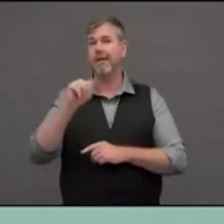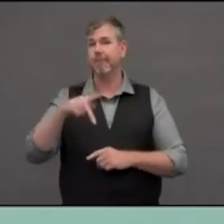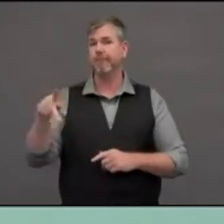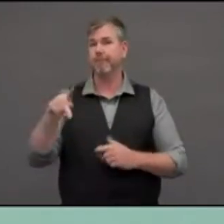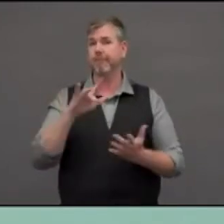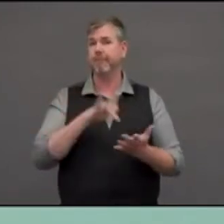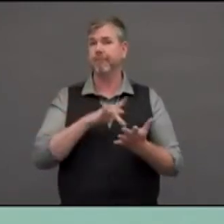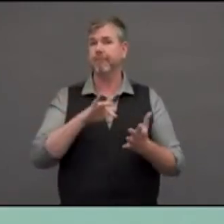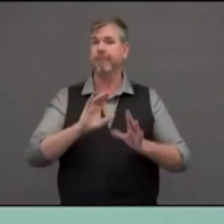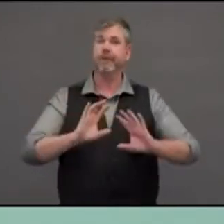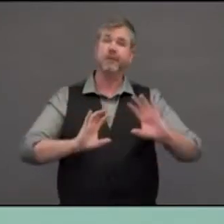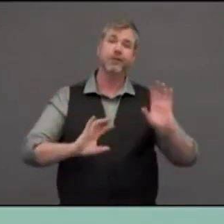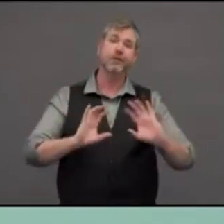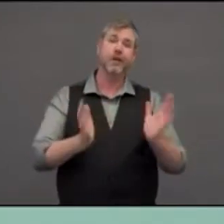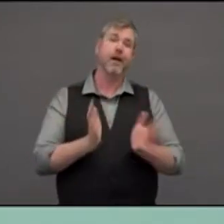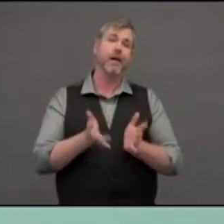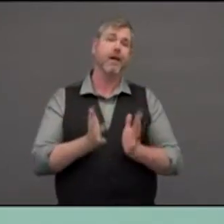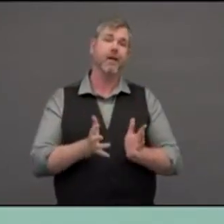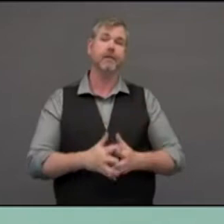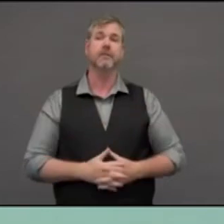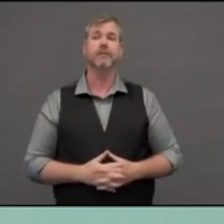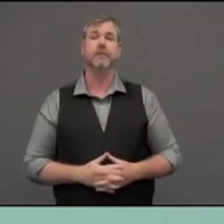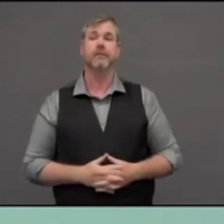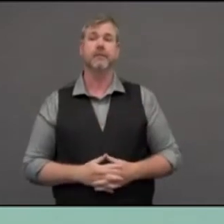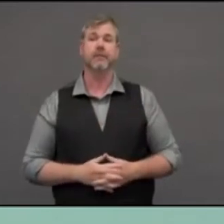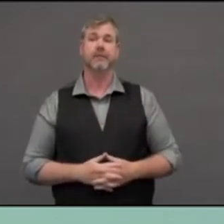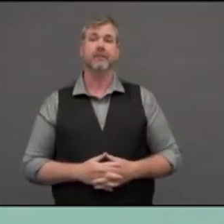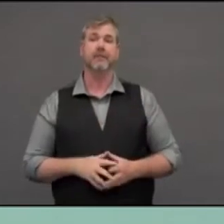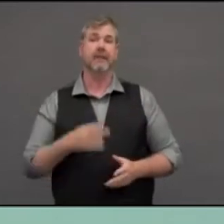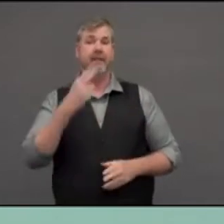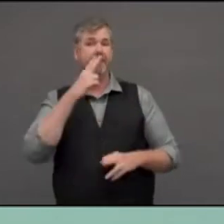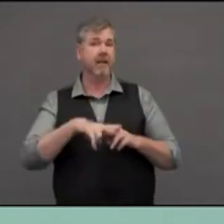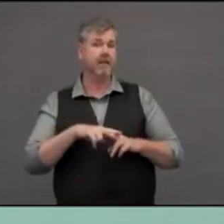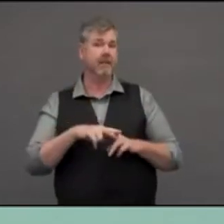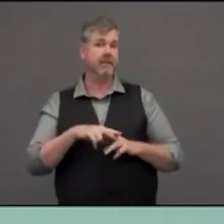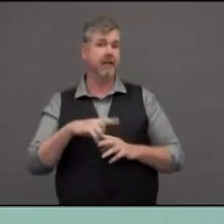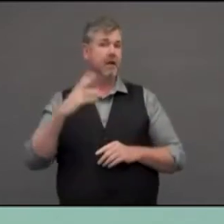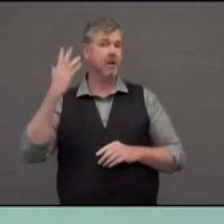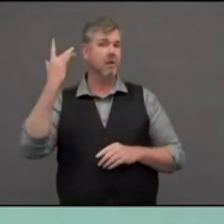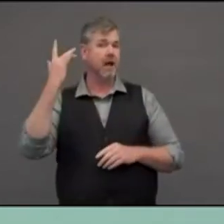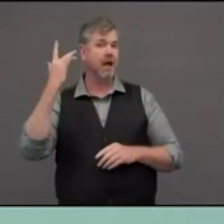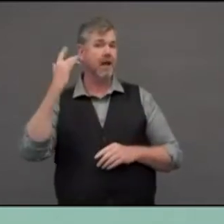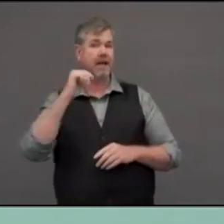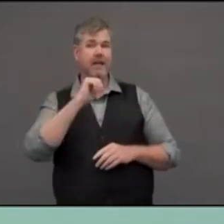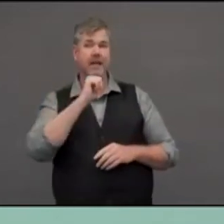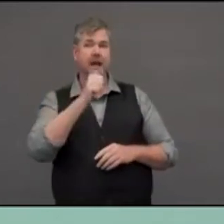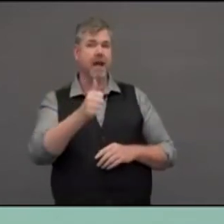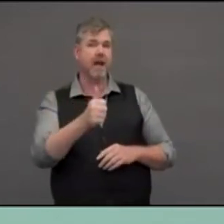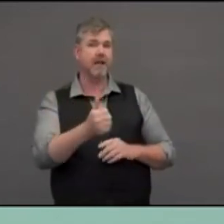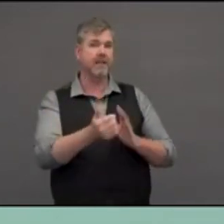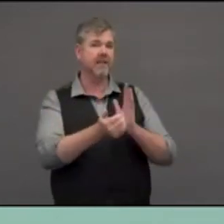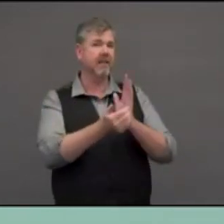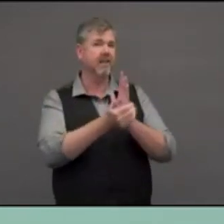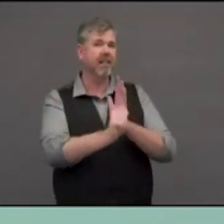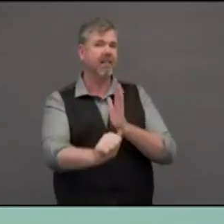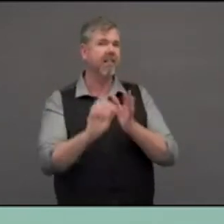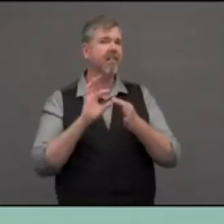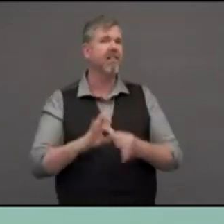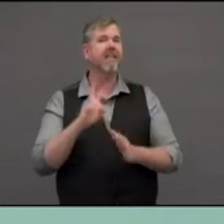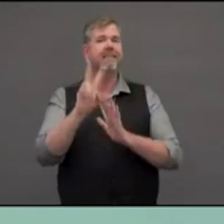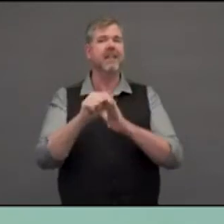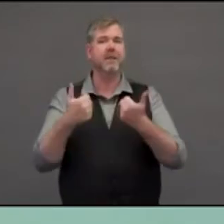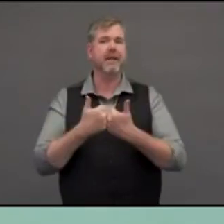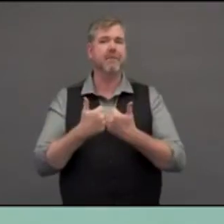kind of fun for me because I'm not very good at video games. So watching somebody that's actually good at video games, and kind of makes me feel